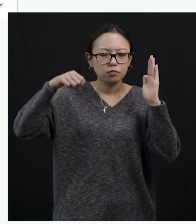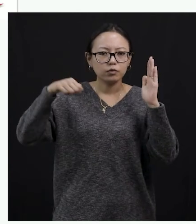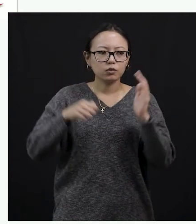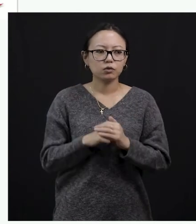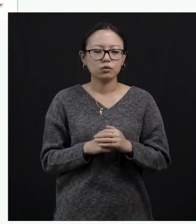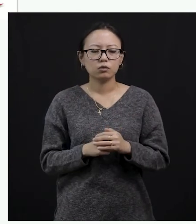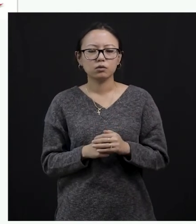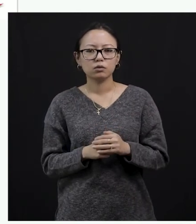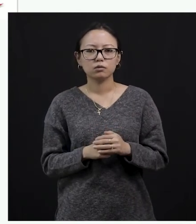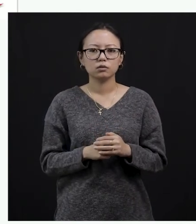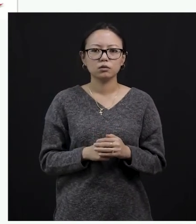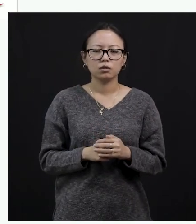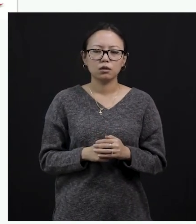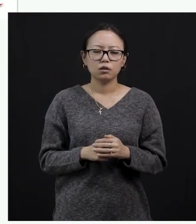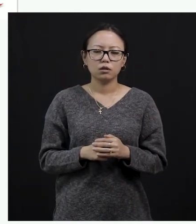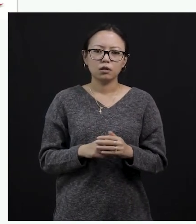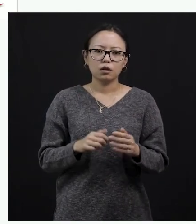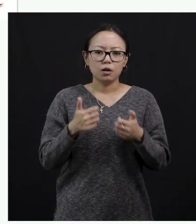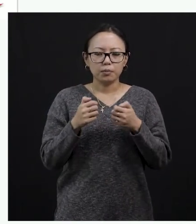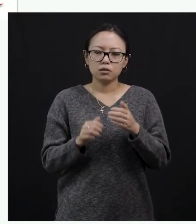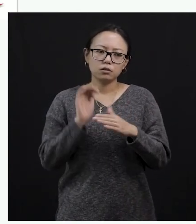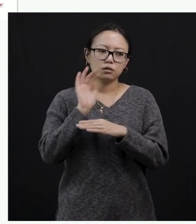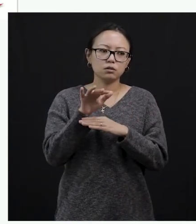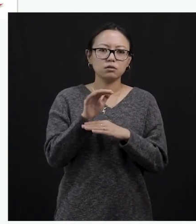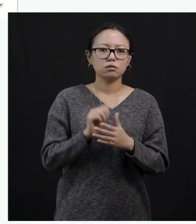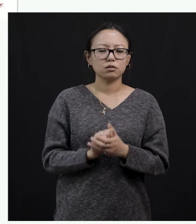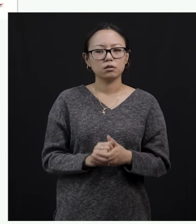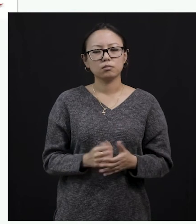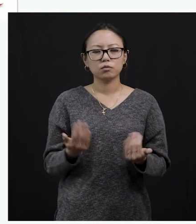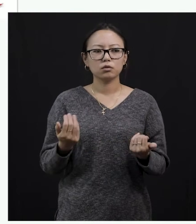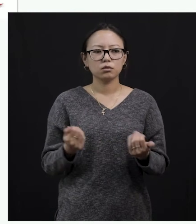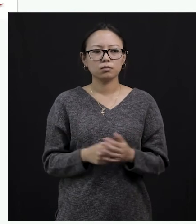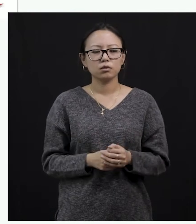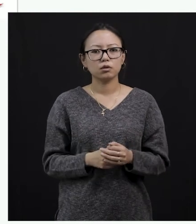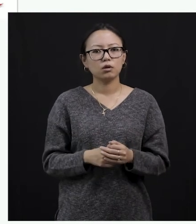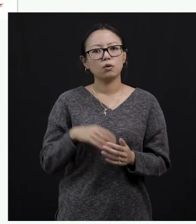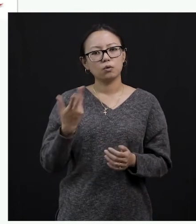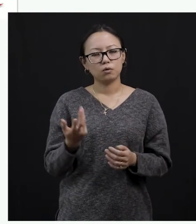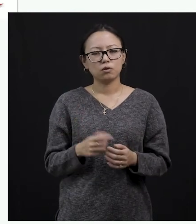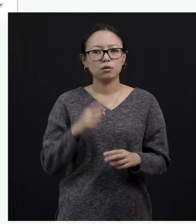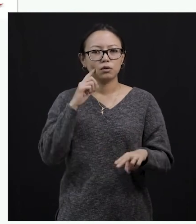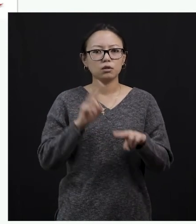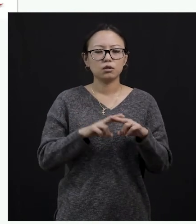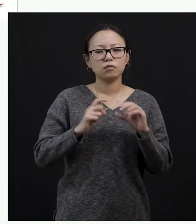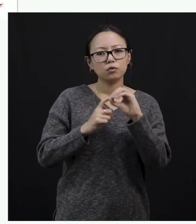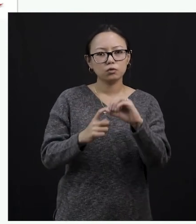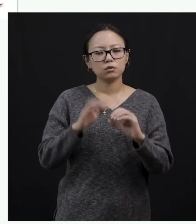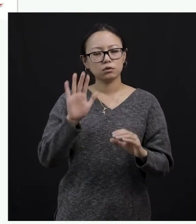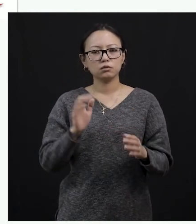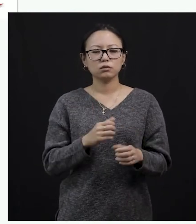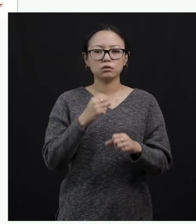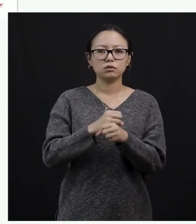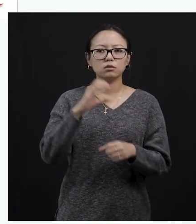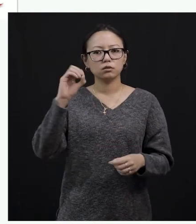send messages from the email, you can also search a lot of, if you have questions, you can type it in Google and